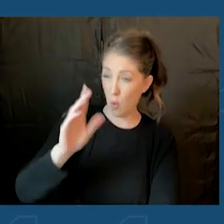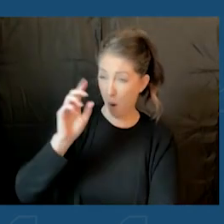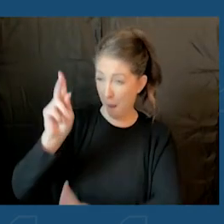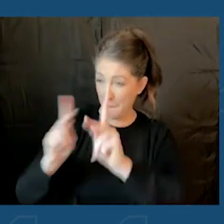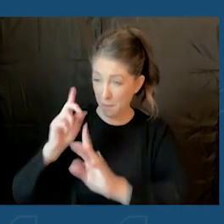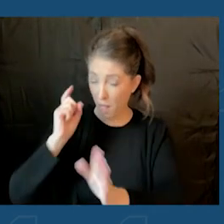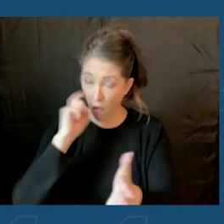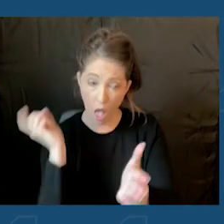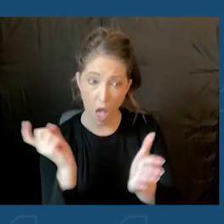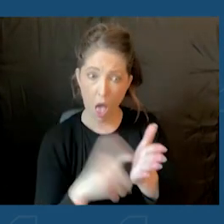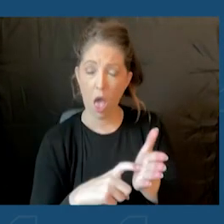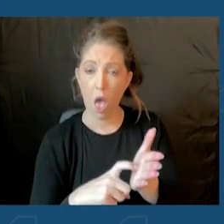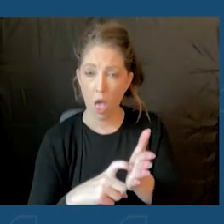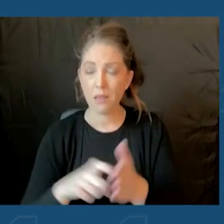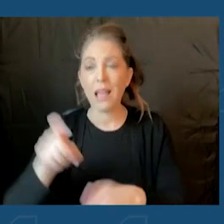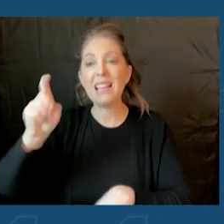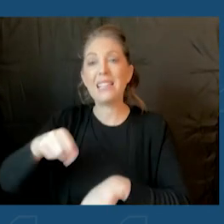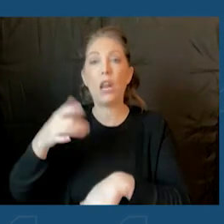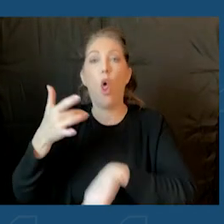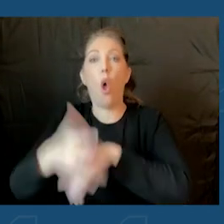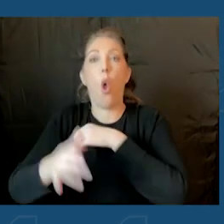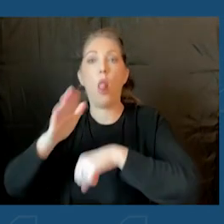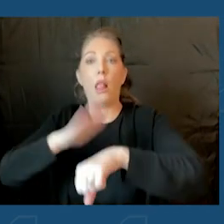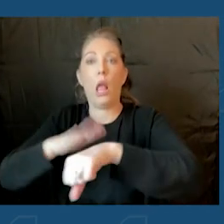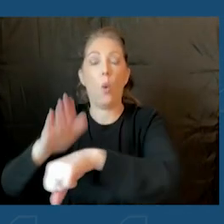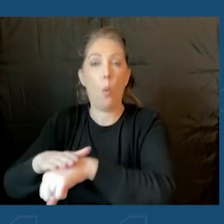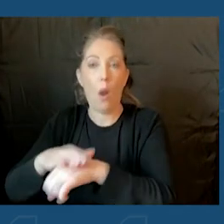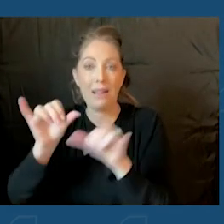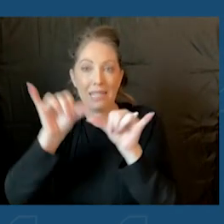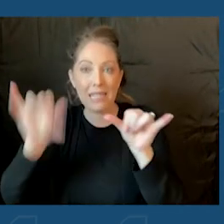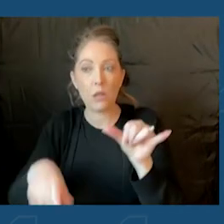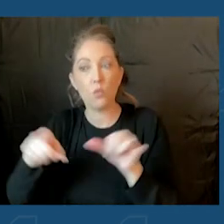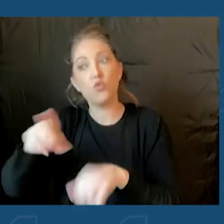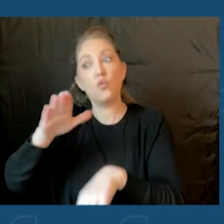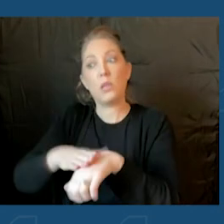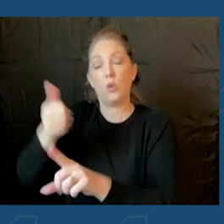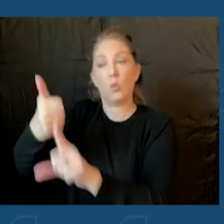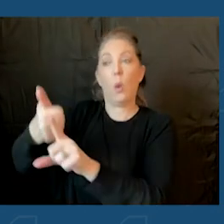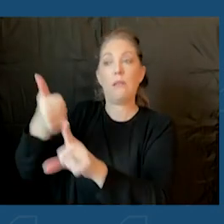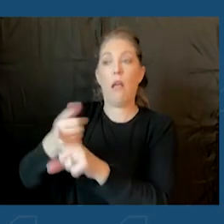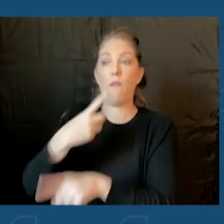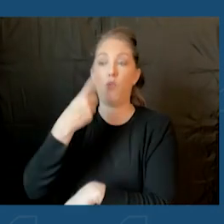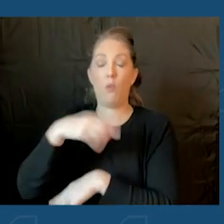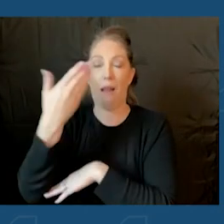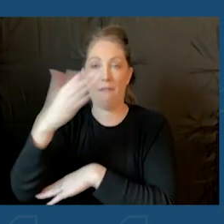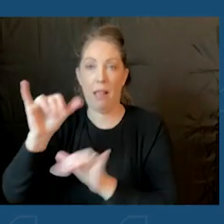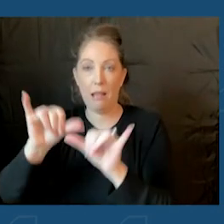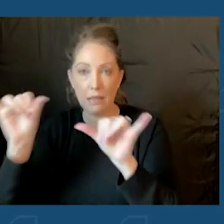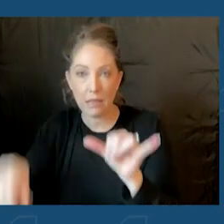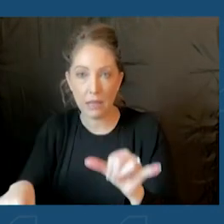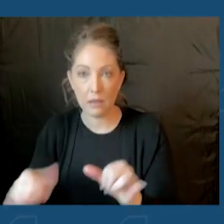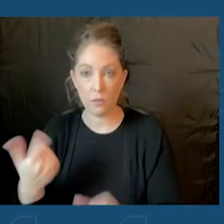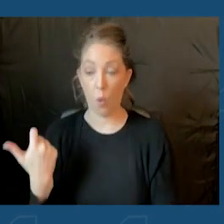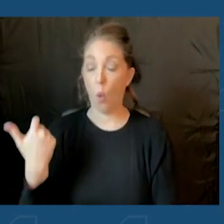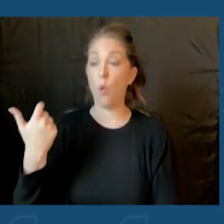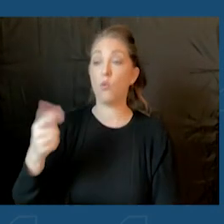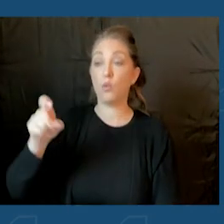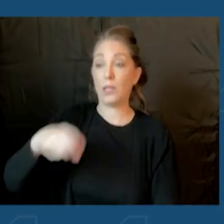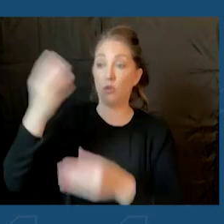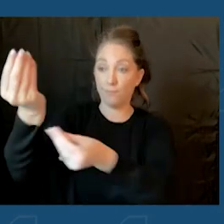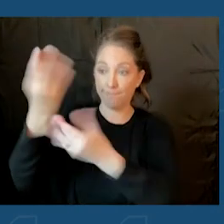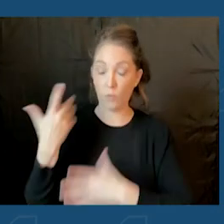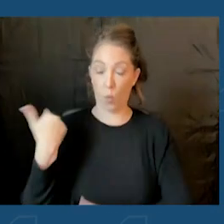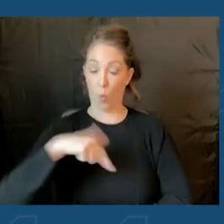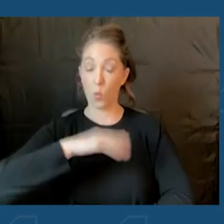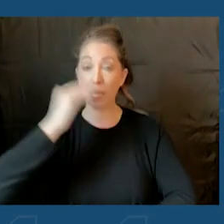have an early warning system, you need to have your own red flag system, that we know about it, law enforcement know it, so we can